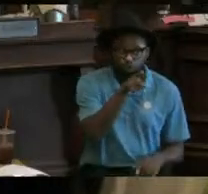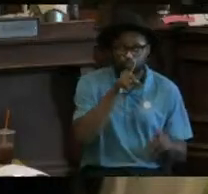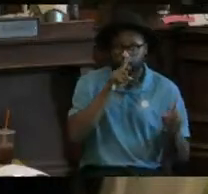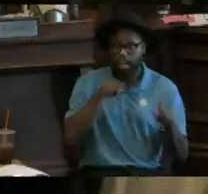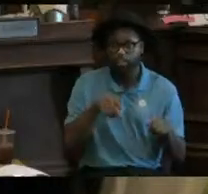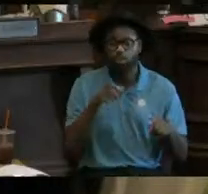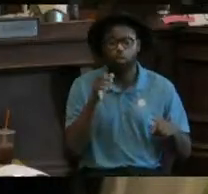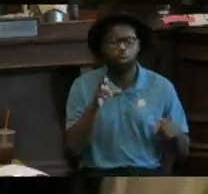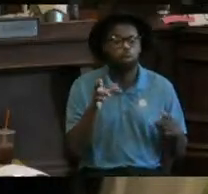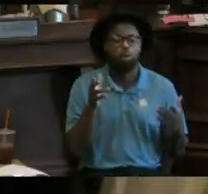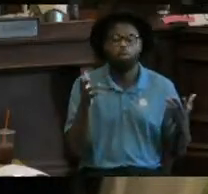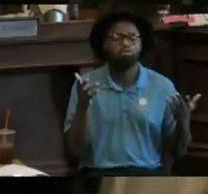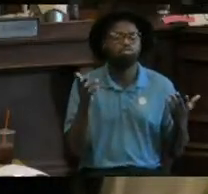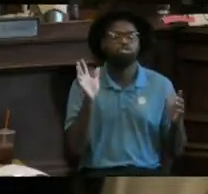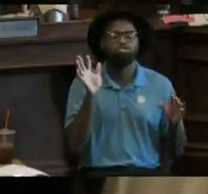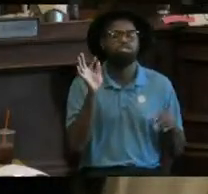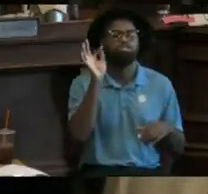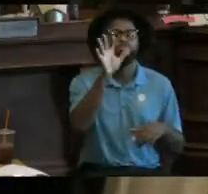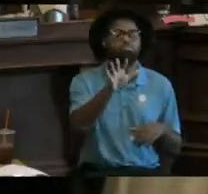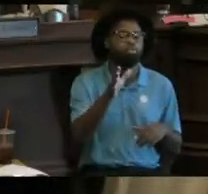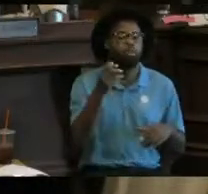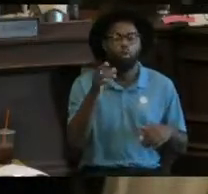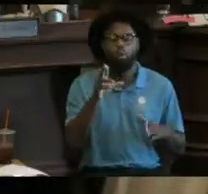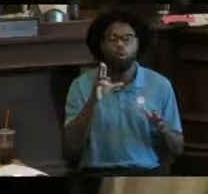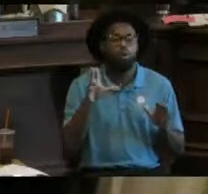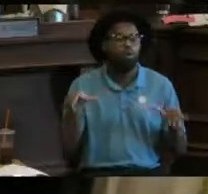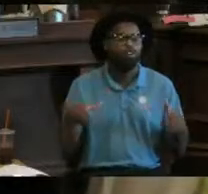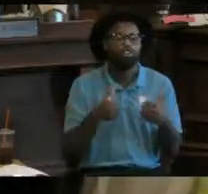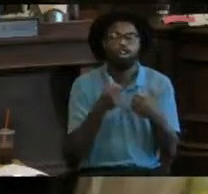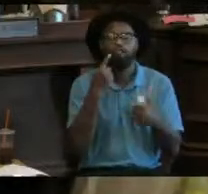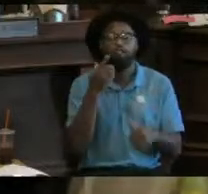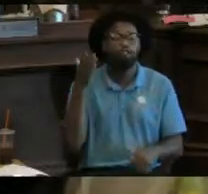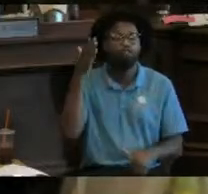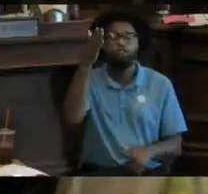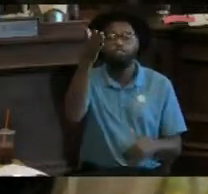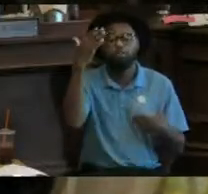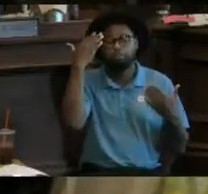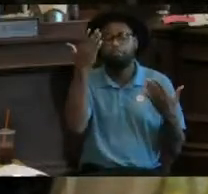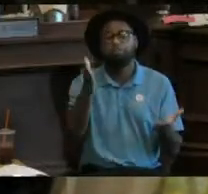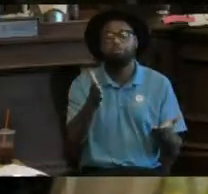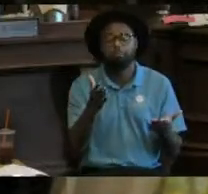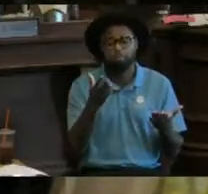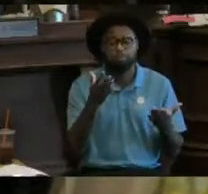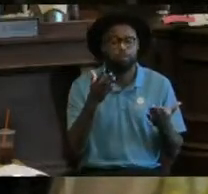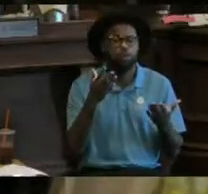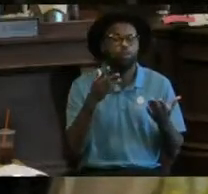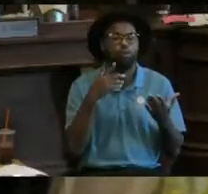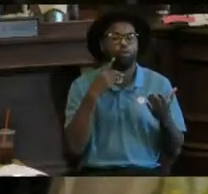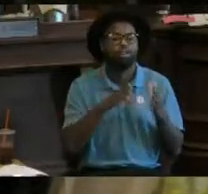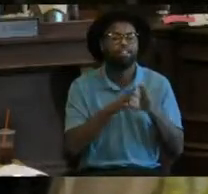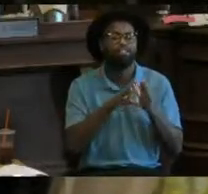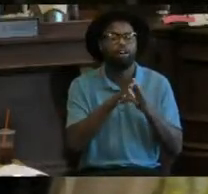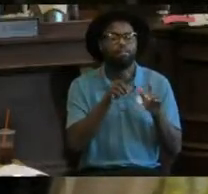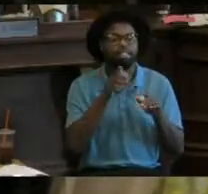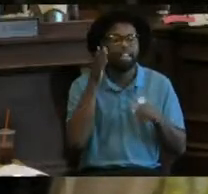a food for thought or a challenge for the future as we are doing these housing